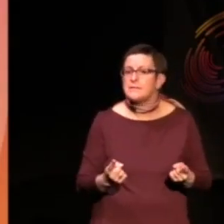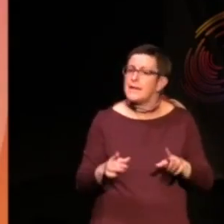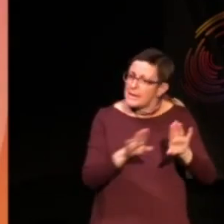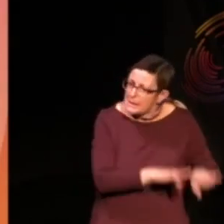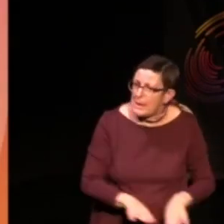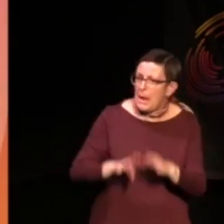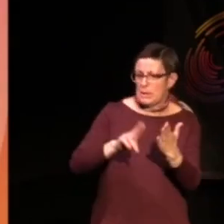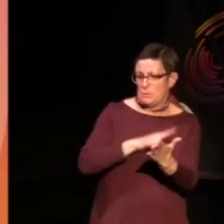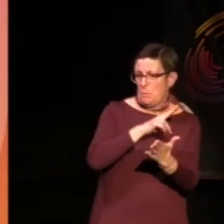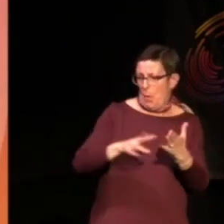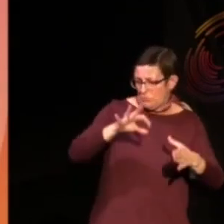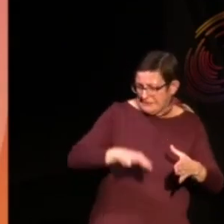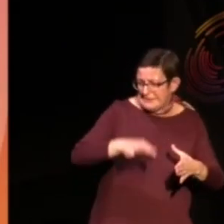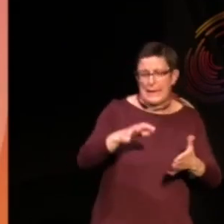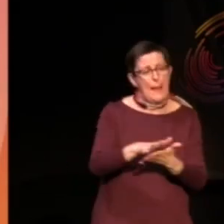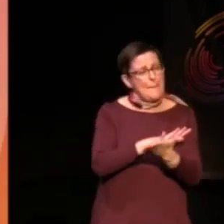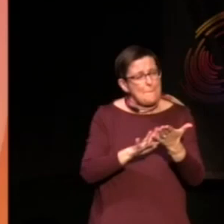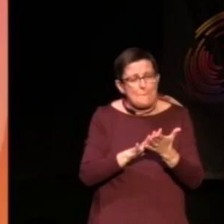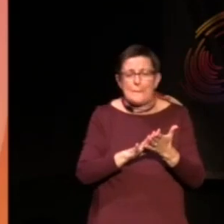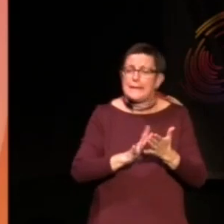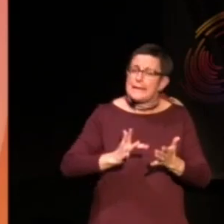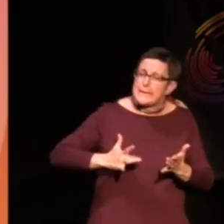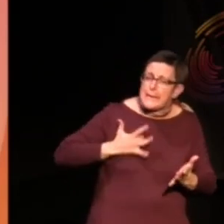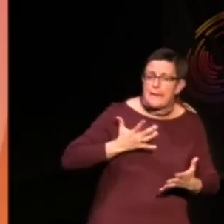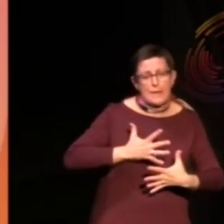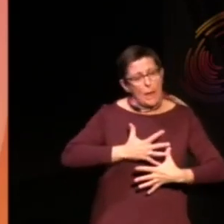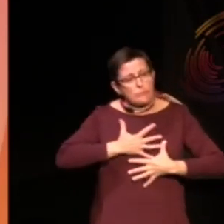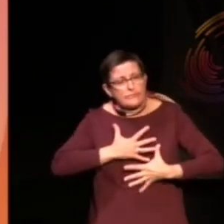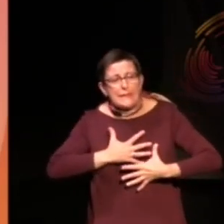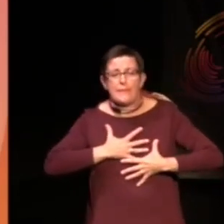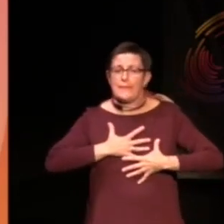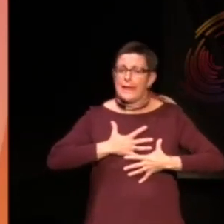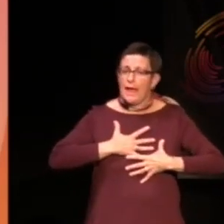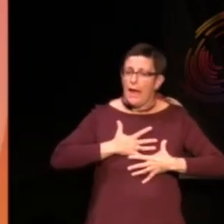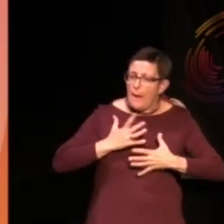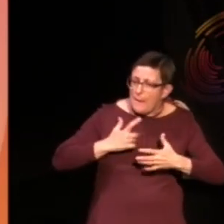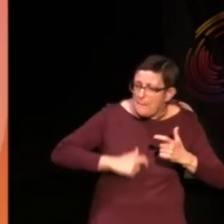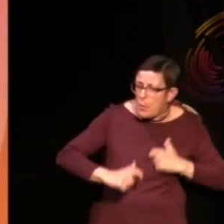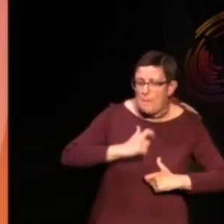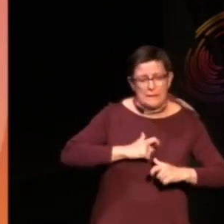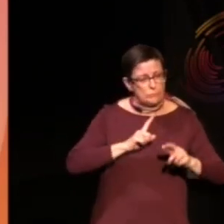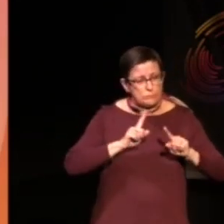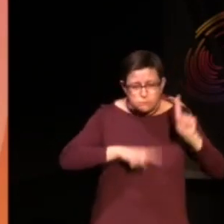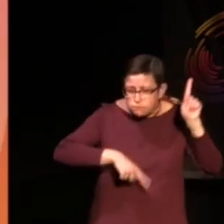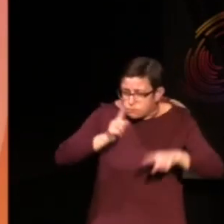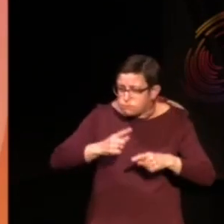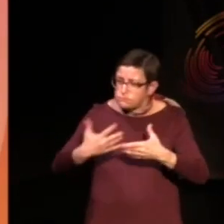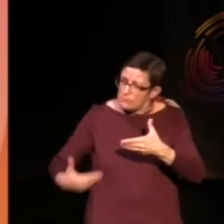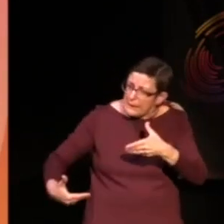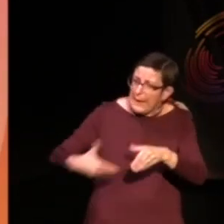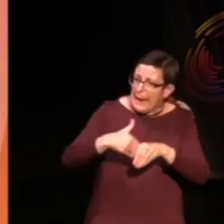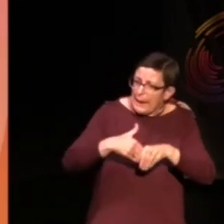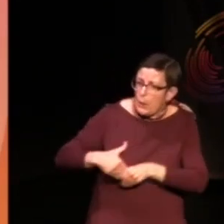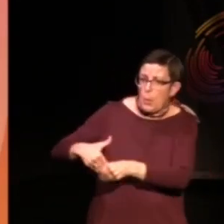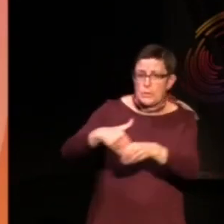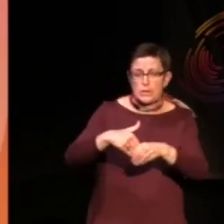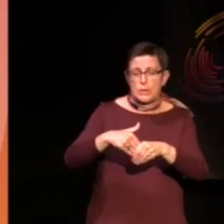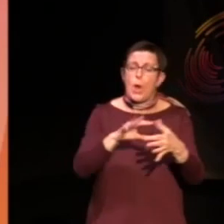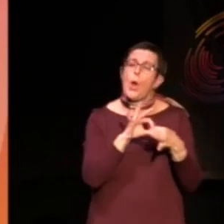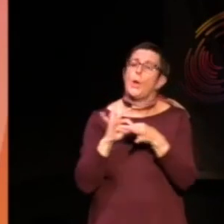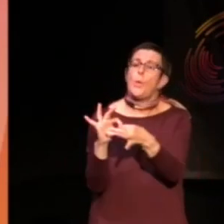environment of interacting beings, checks and balances, diversity and inclusion, cooperation